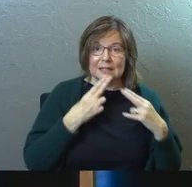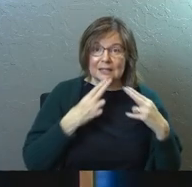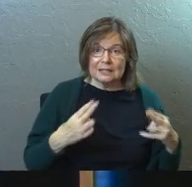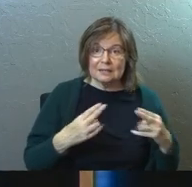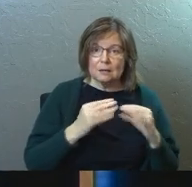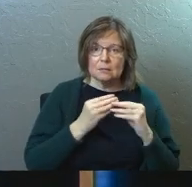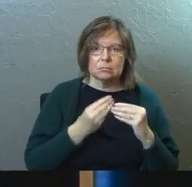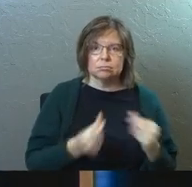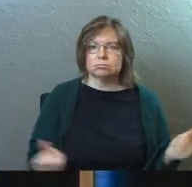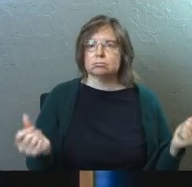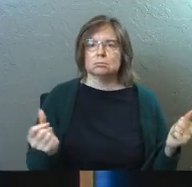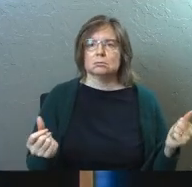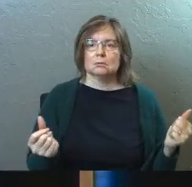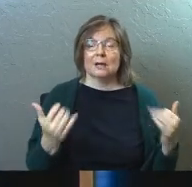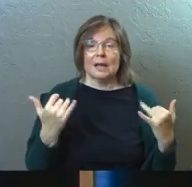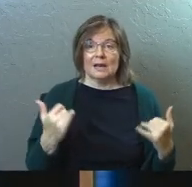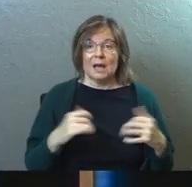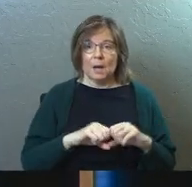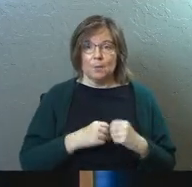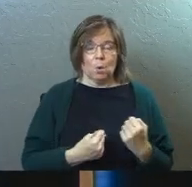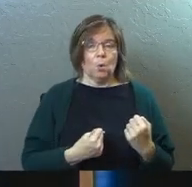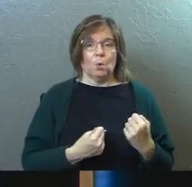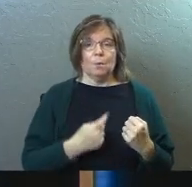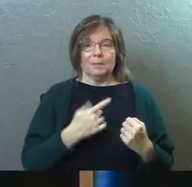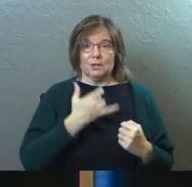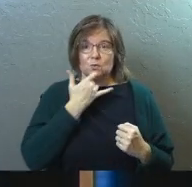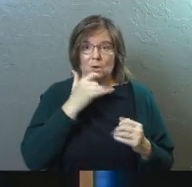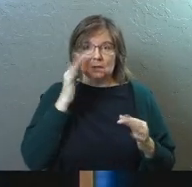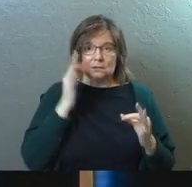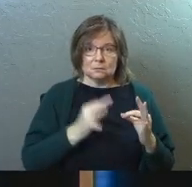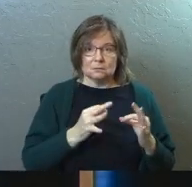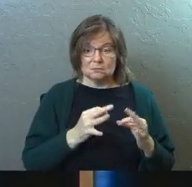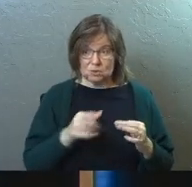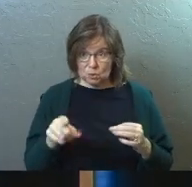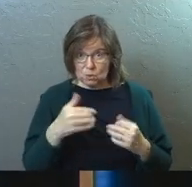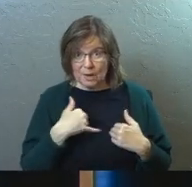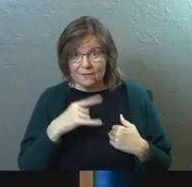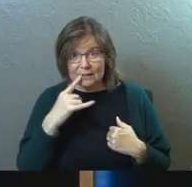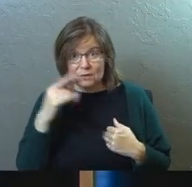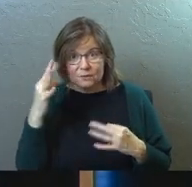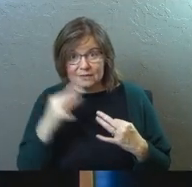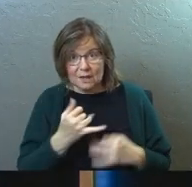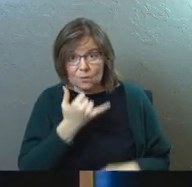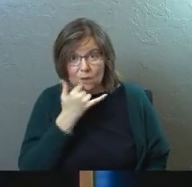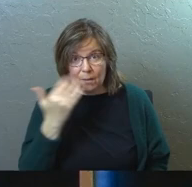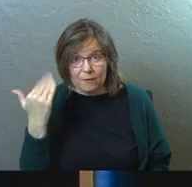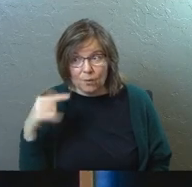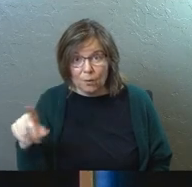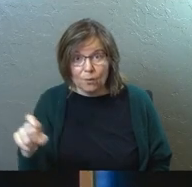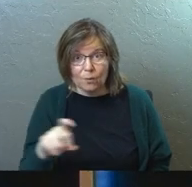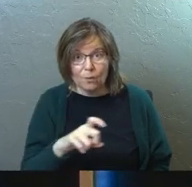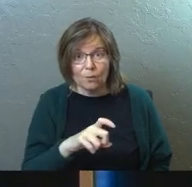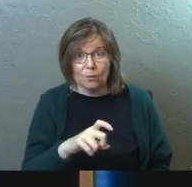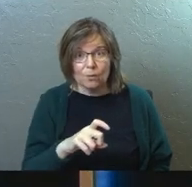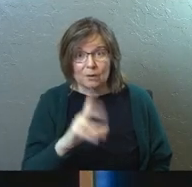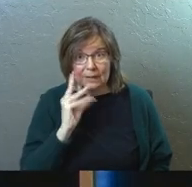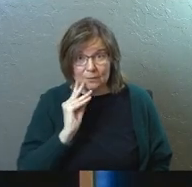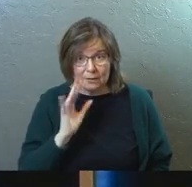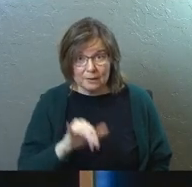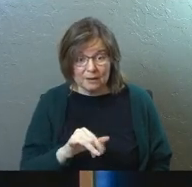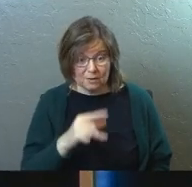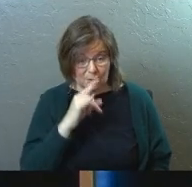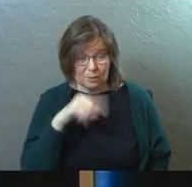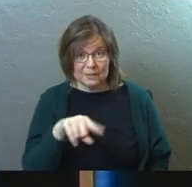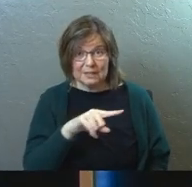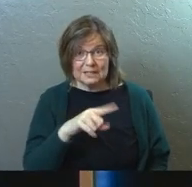they're broken because of their wrong choices. Anybody out there got kids who've made wrong choices before? Any of those